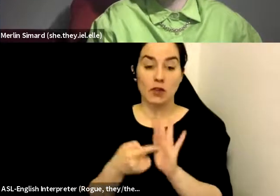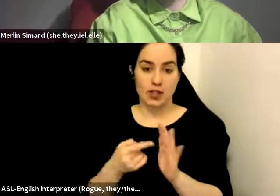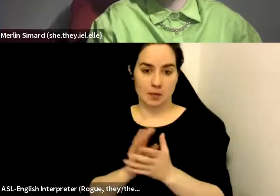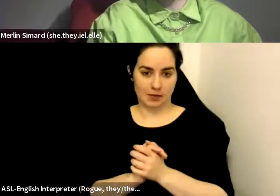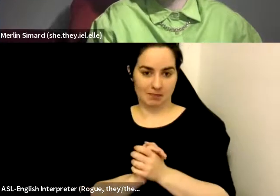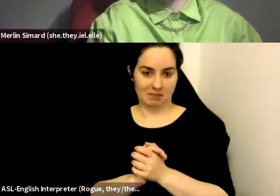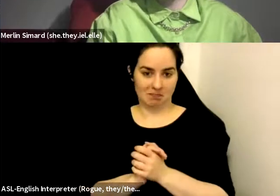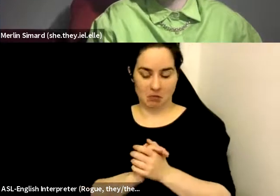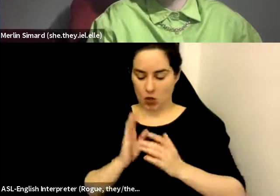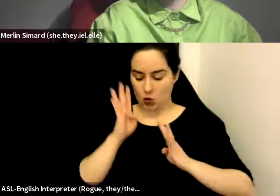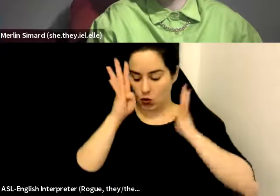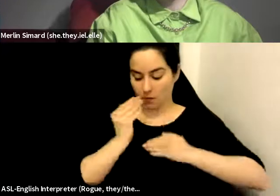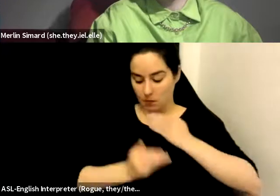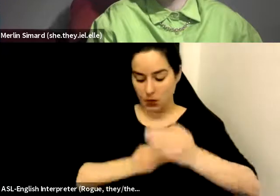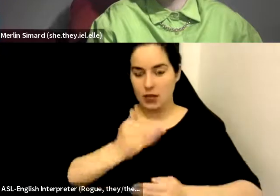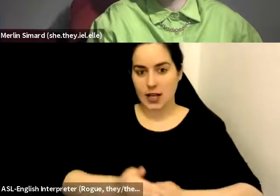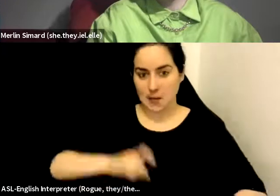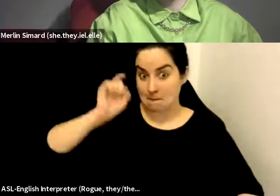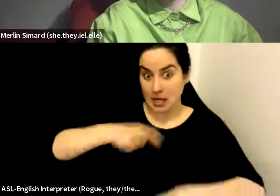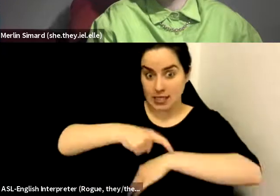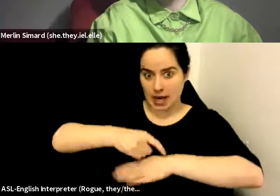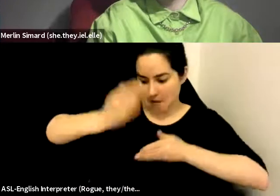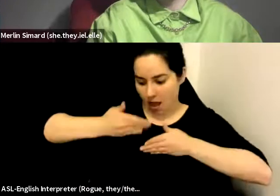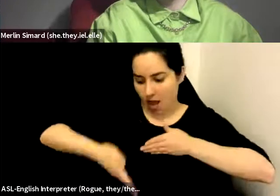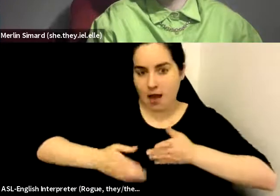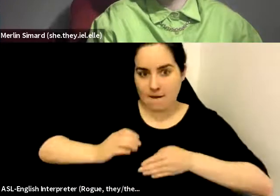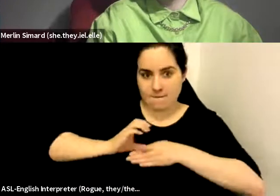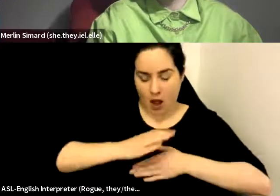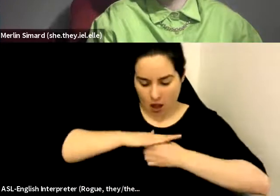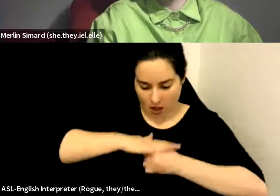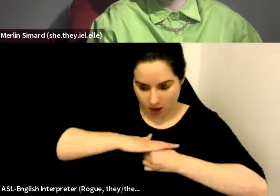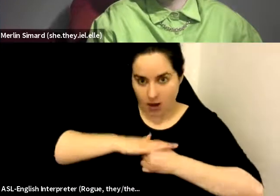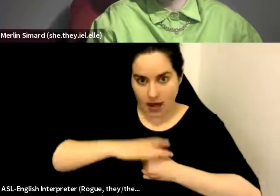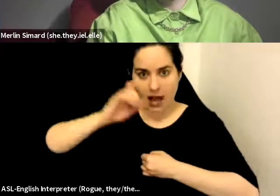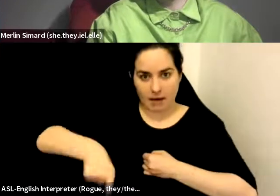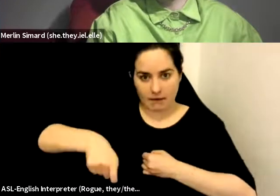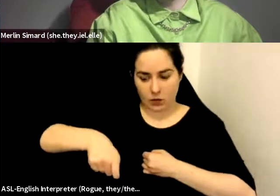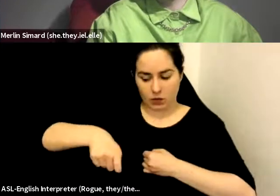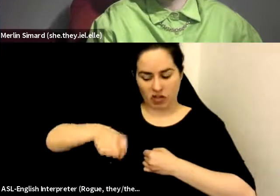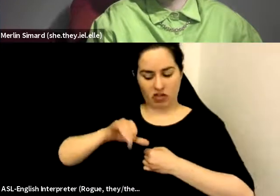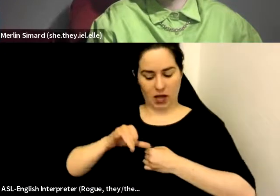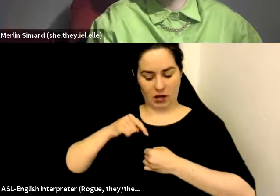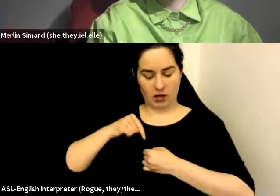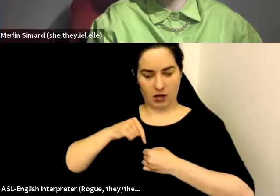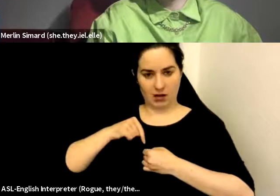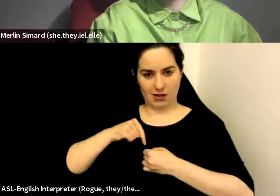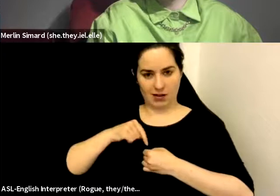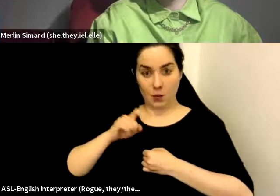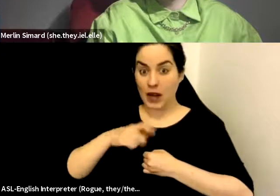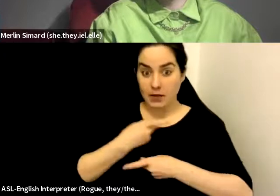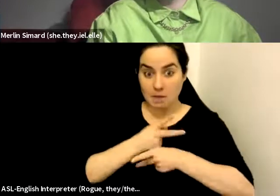on creative process and being product driven and feeling like we have to, like, produce and